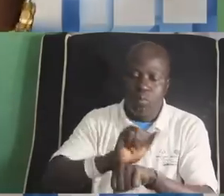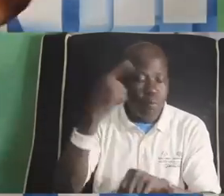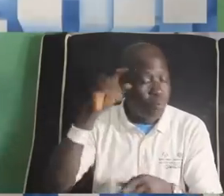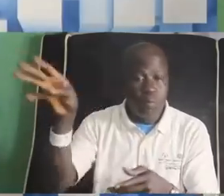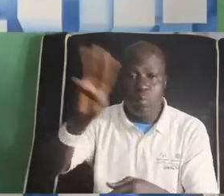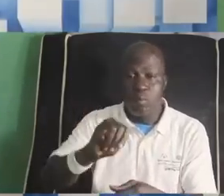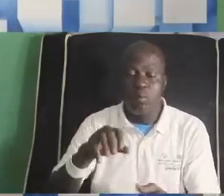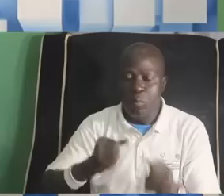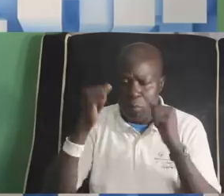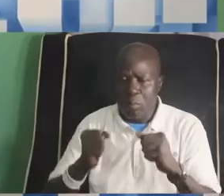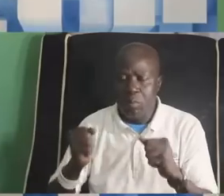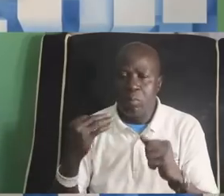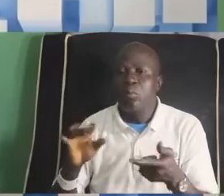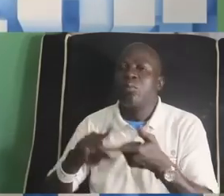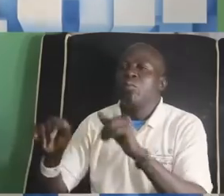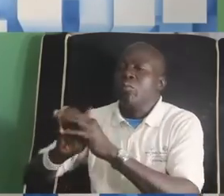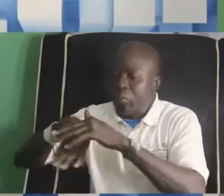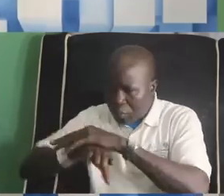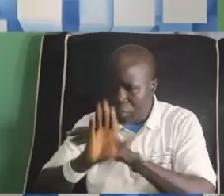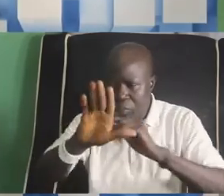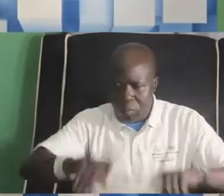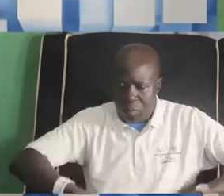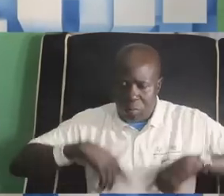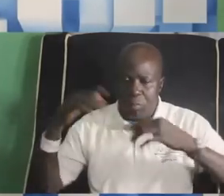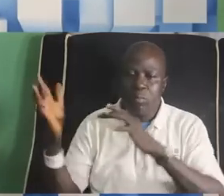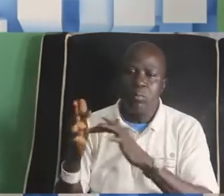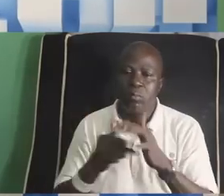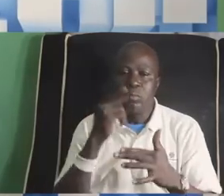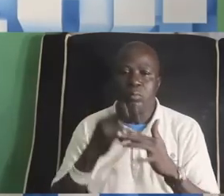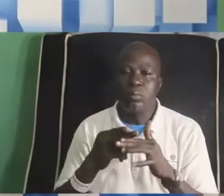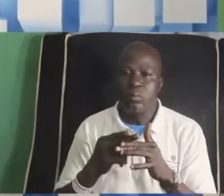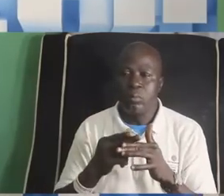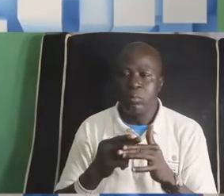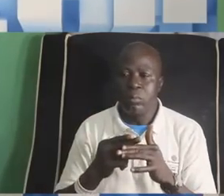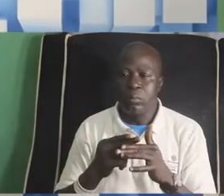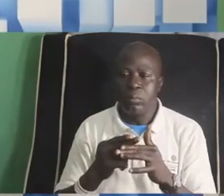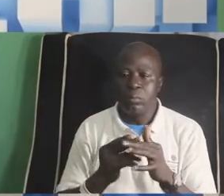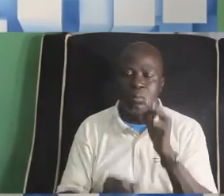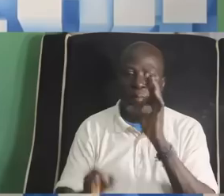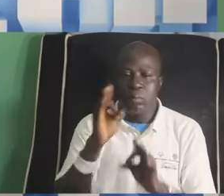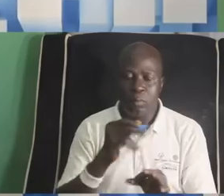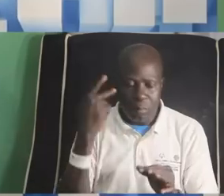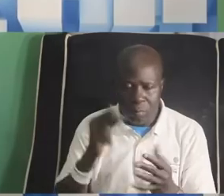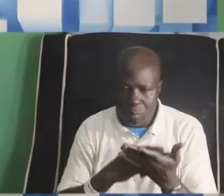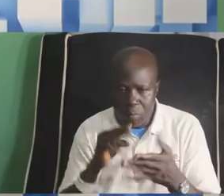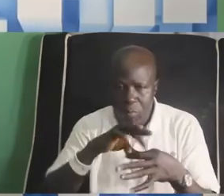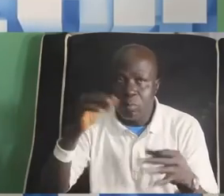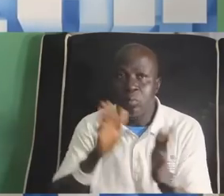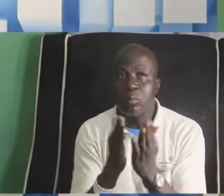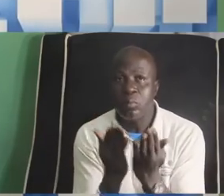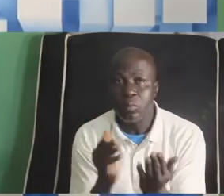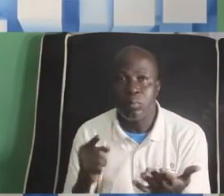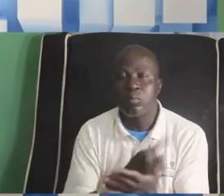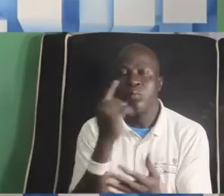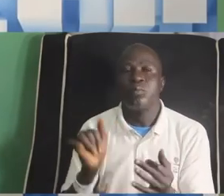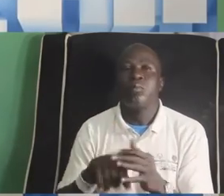Gbaranu atorun wa. Power of mercy for us. O ma wonu aye e lori kan. Bless your life today in Jesus name. Ta ba wo ewe mi mo daada. For example, the only Bible very